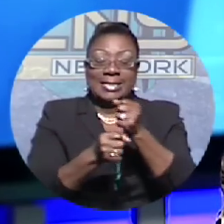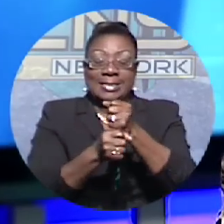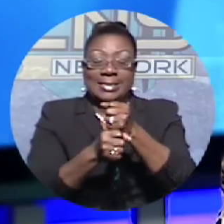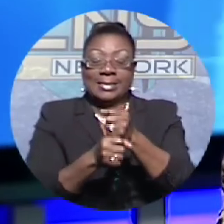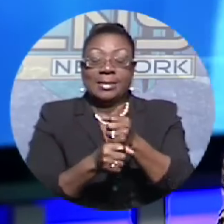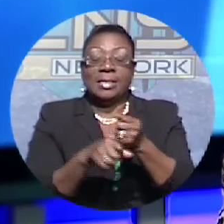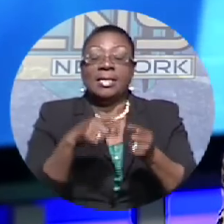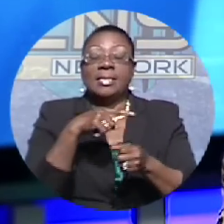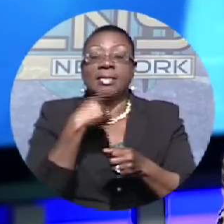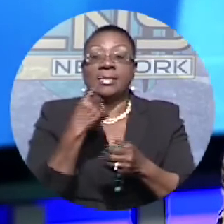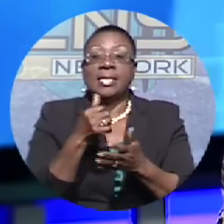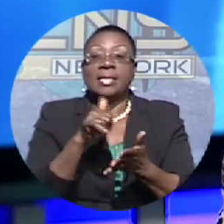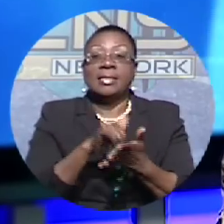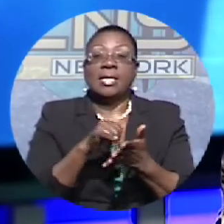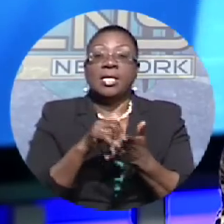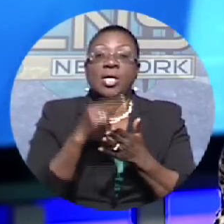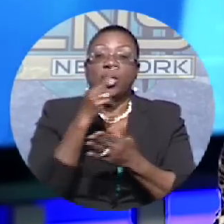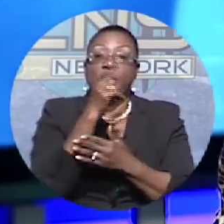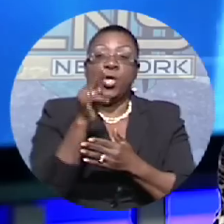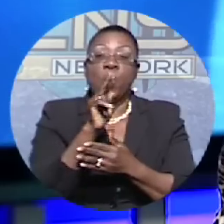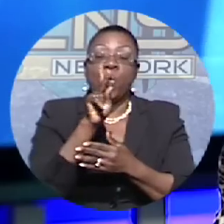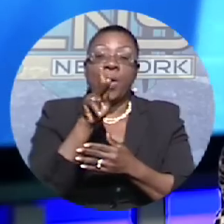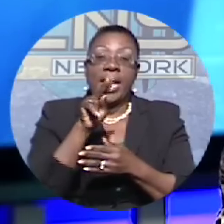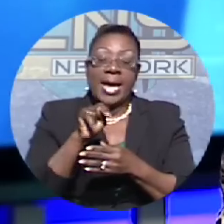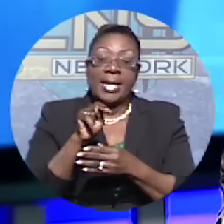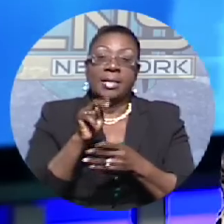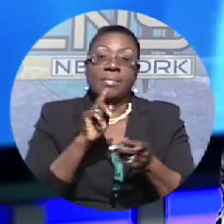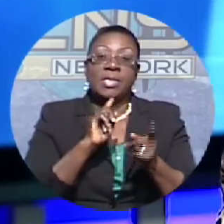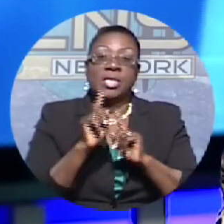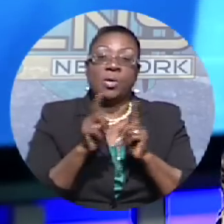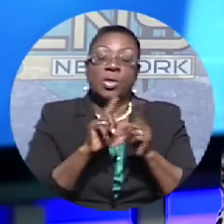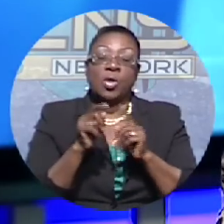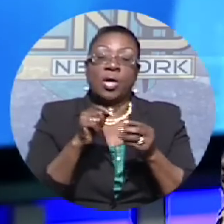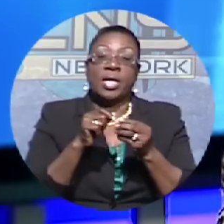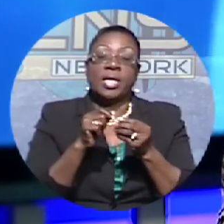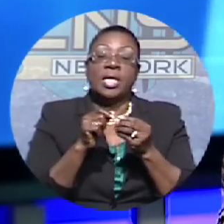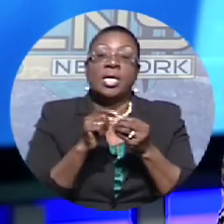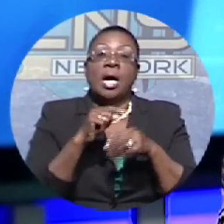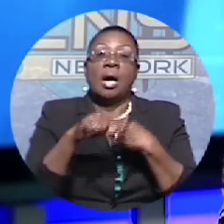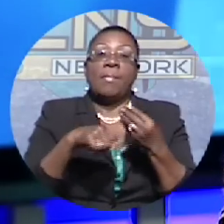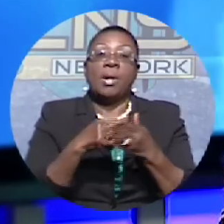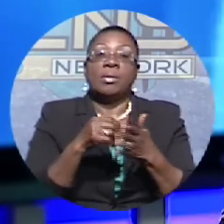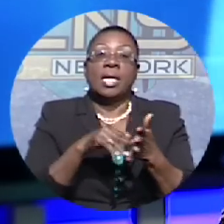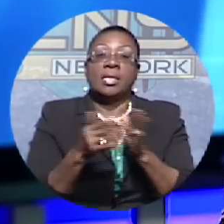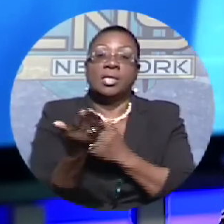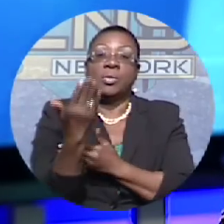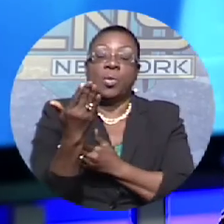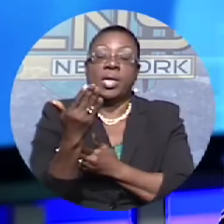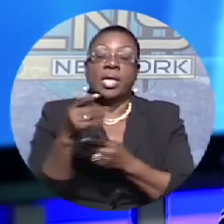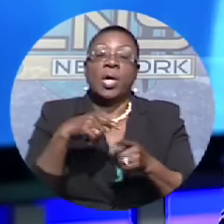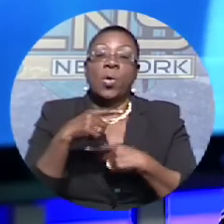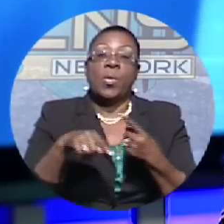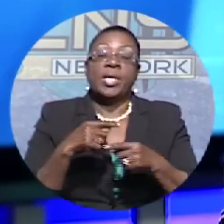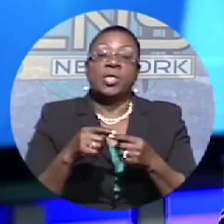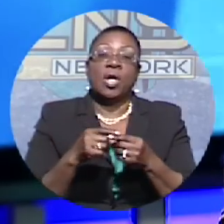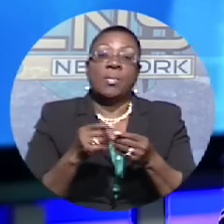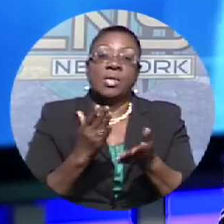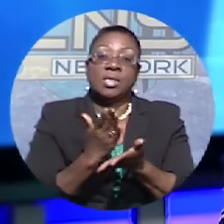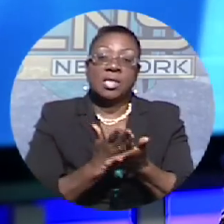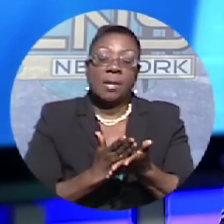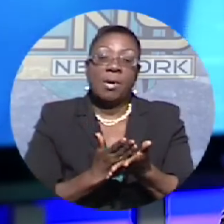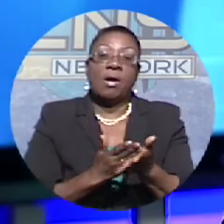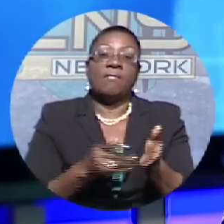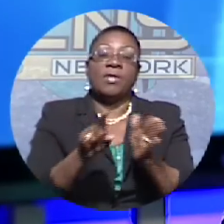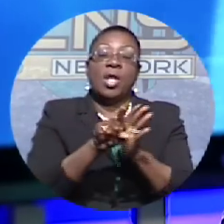Vincent Cochetel. The UN Commissioner was addressing members of the Constitutional Reform Commission this morning when he highlighted some current gaps in